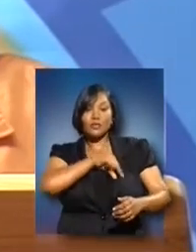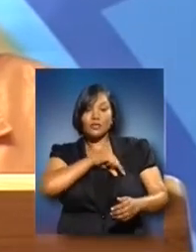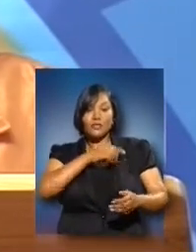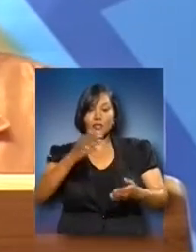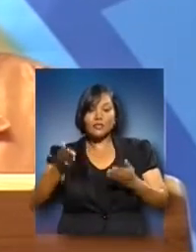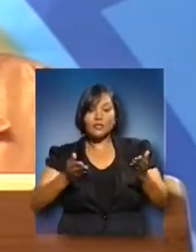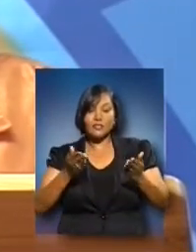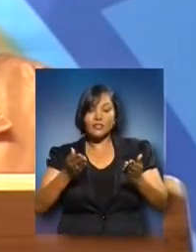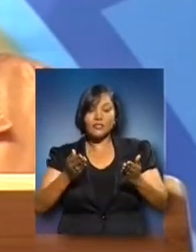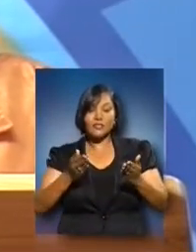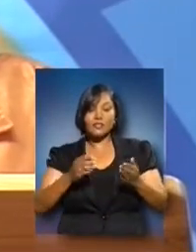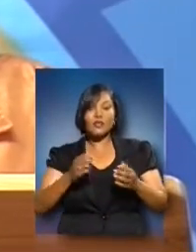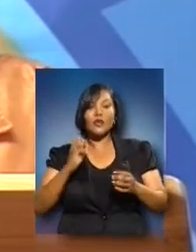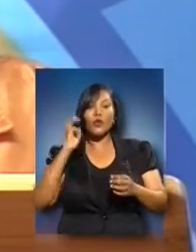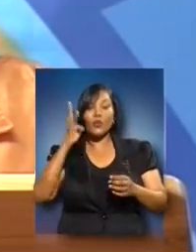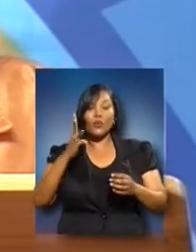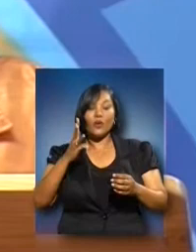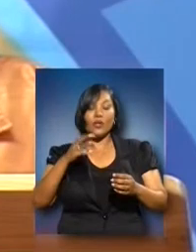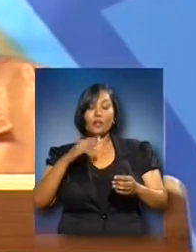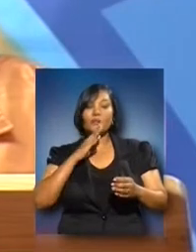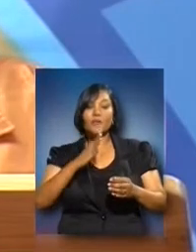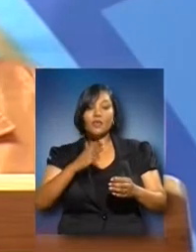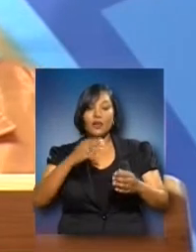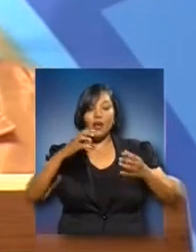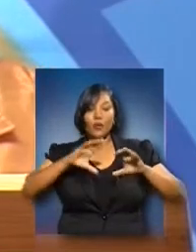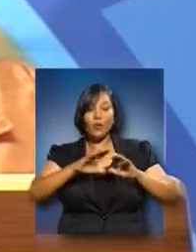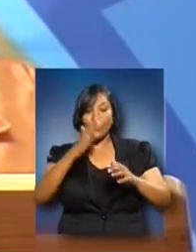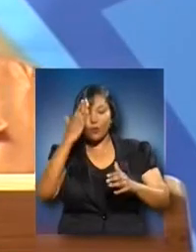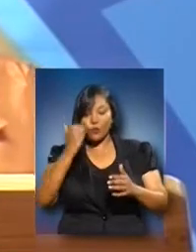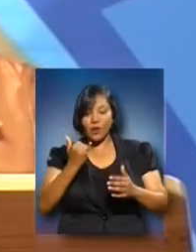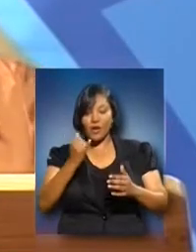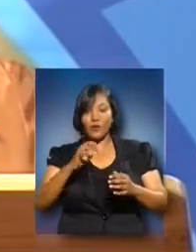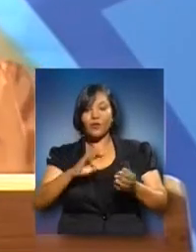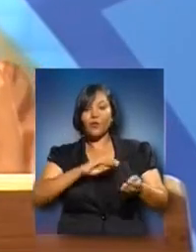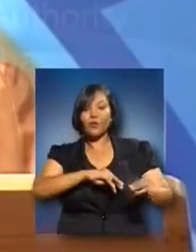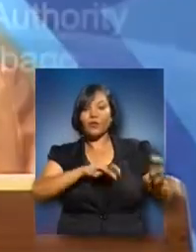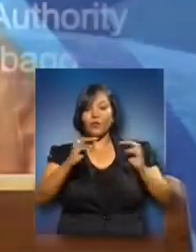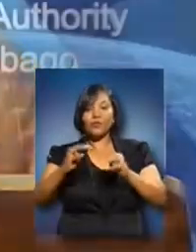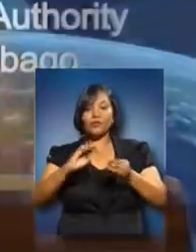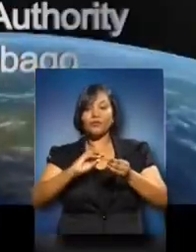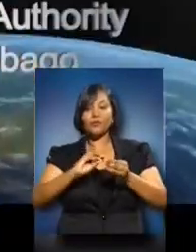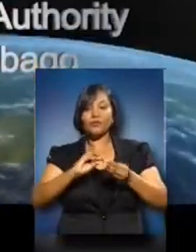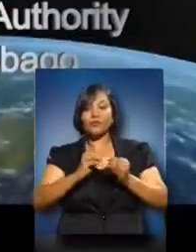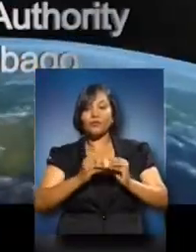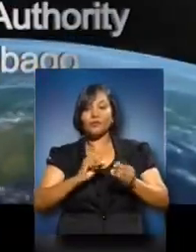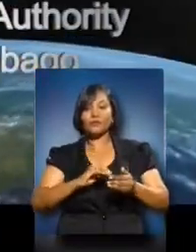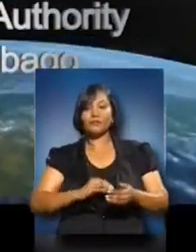numbers, but in the benefits to consumers based on the improved competition.